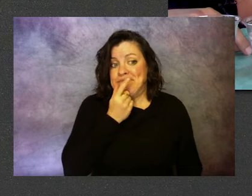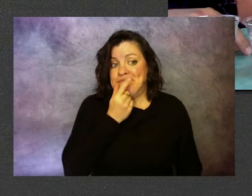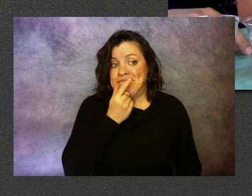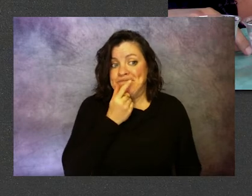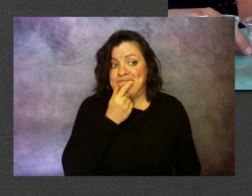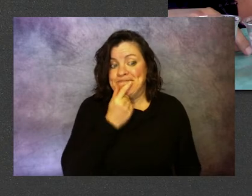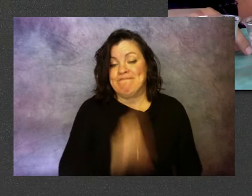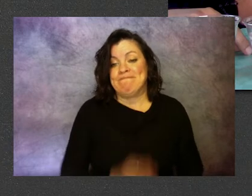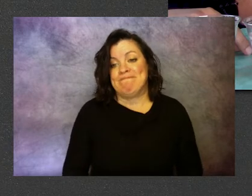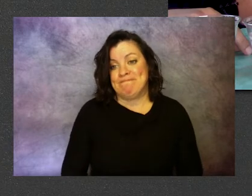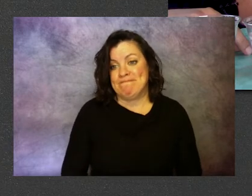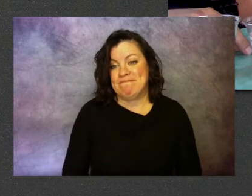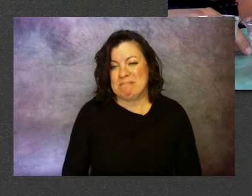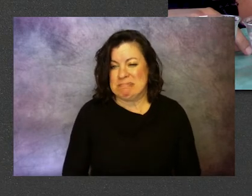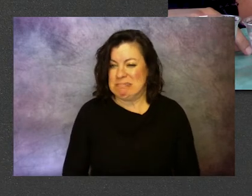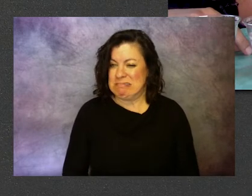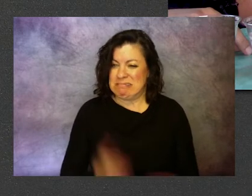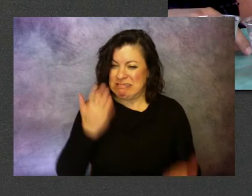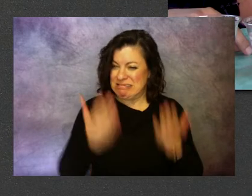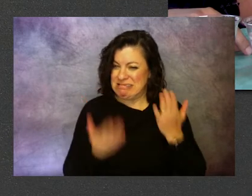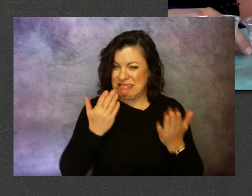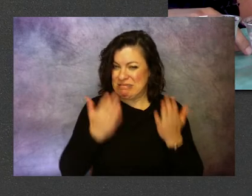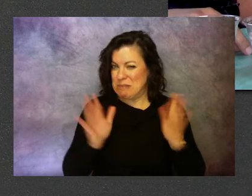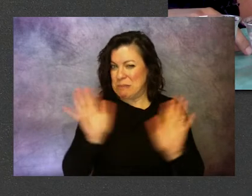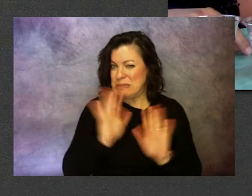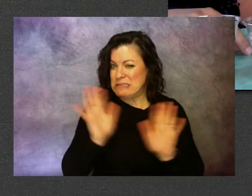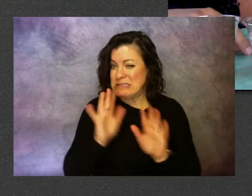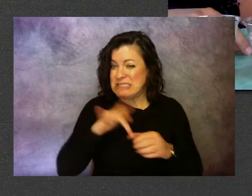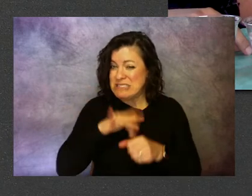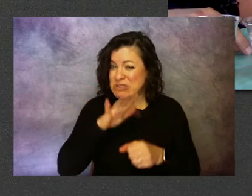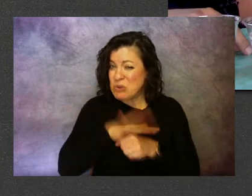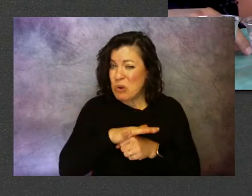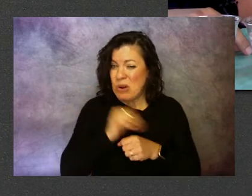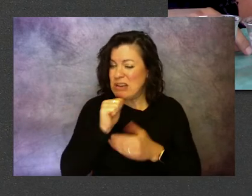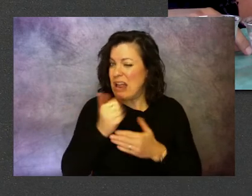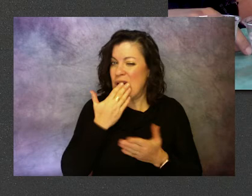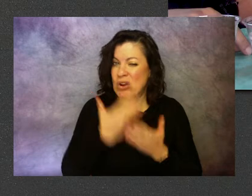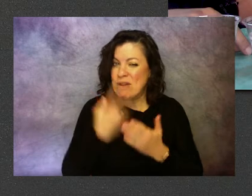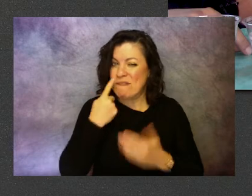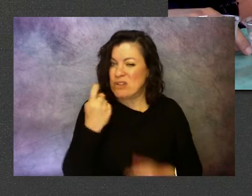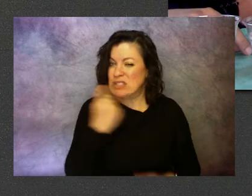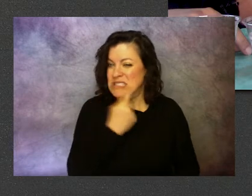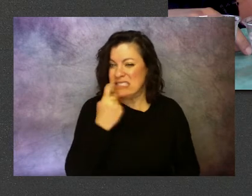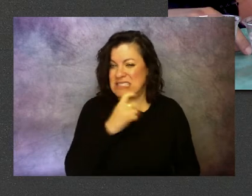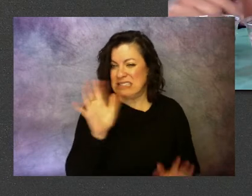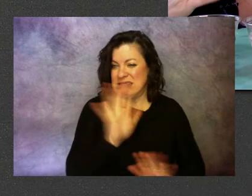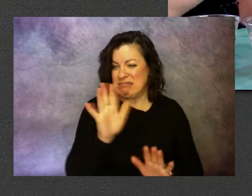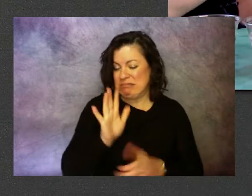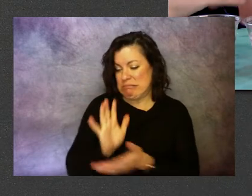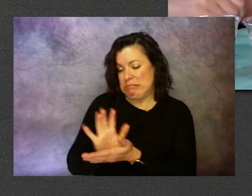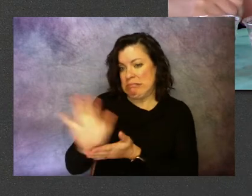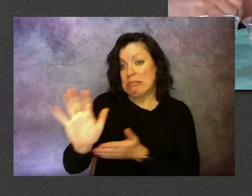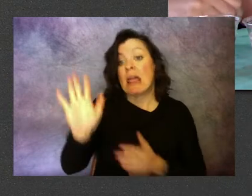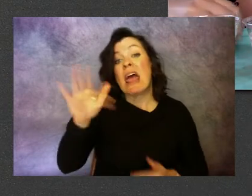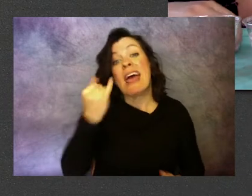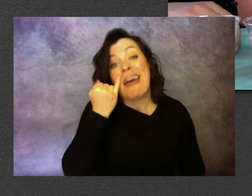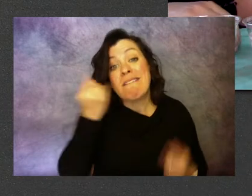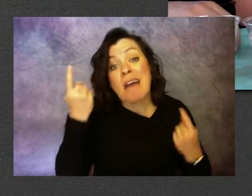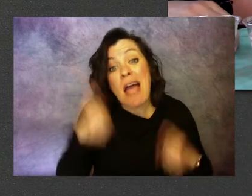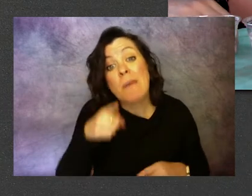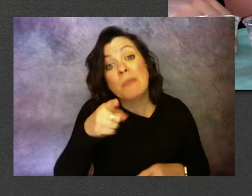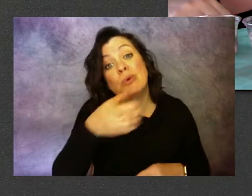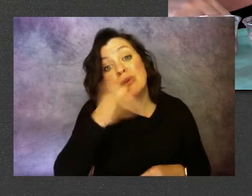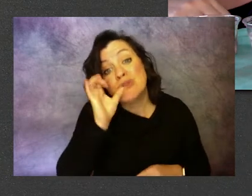So I guess maybe that wouldn't be a good idea to put on your teeth, huh? If you drink a sugary drink, you should make sure you brush your